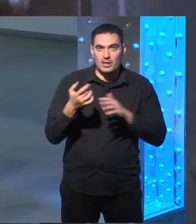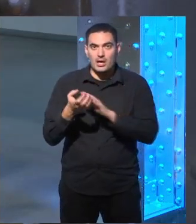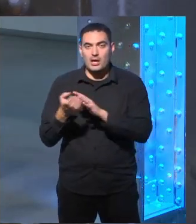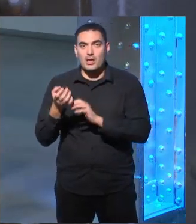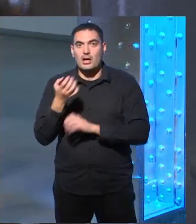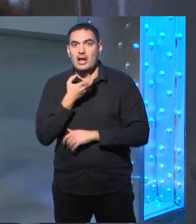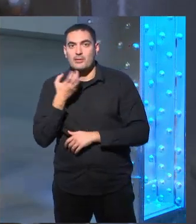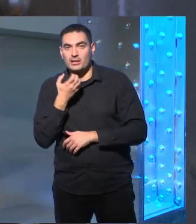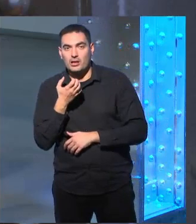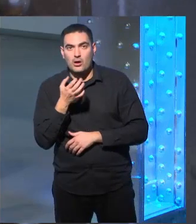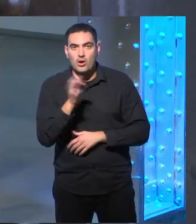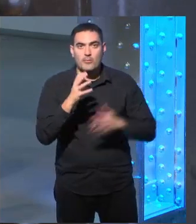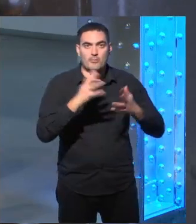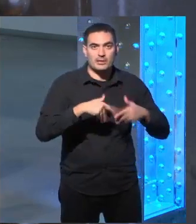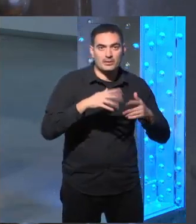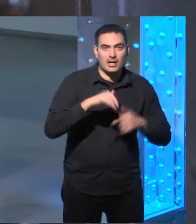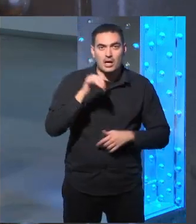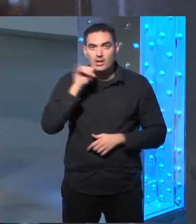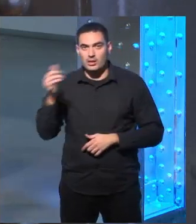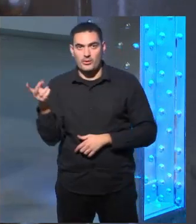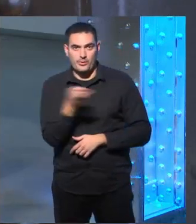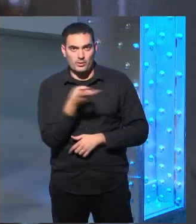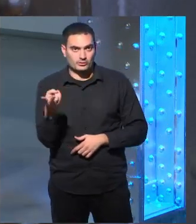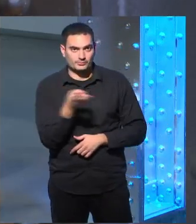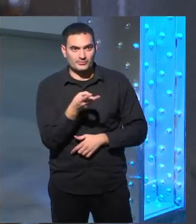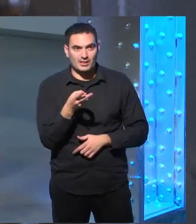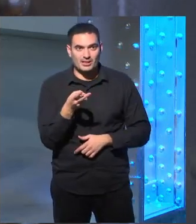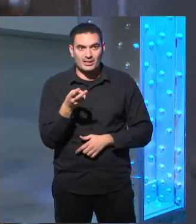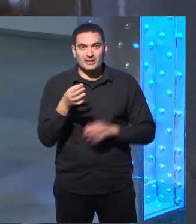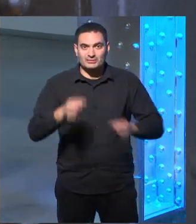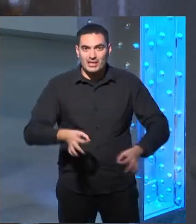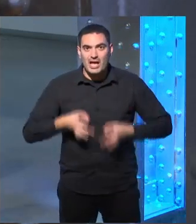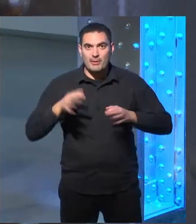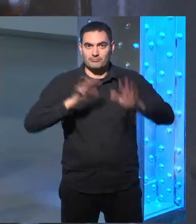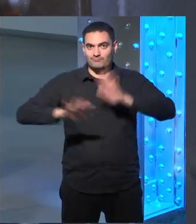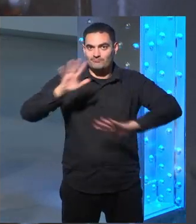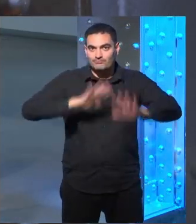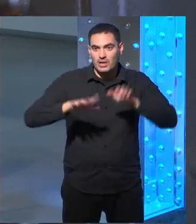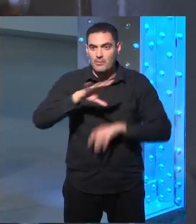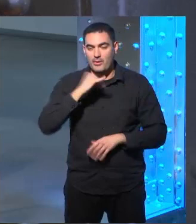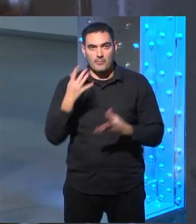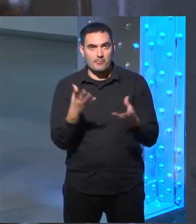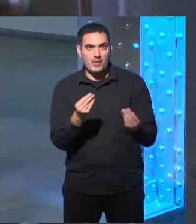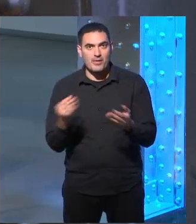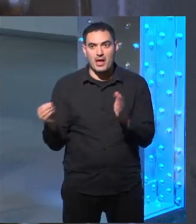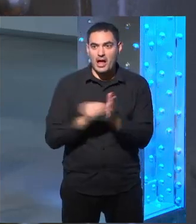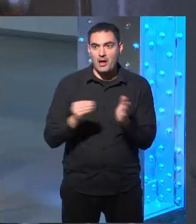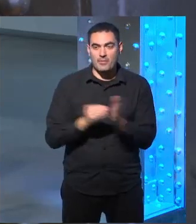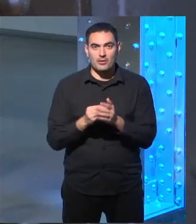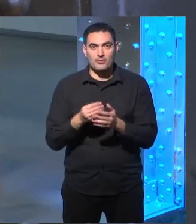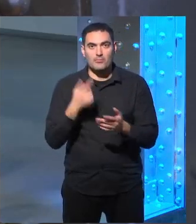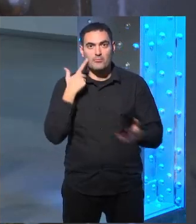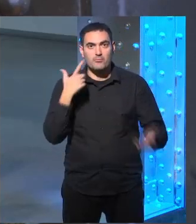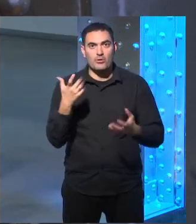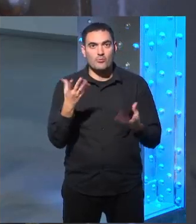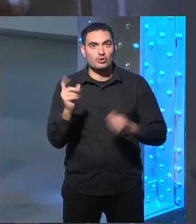mathematics and grammar, or mathematics and Latin. And in this mess that we make, this mix of